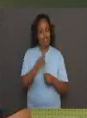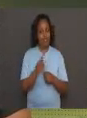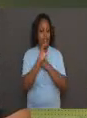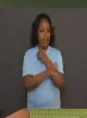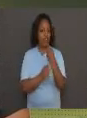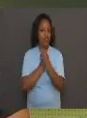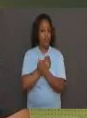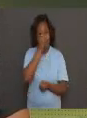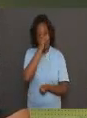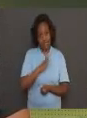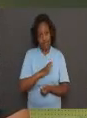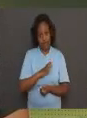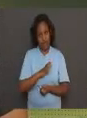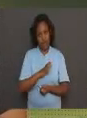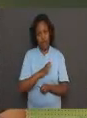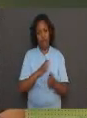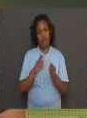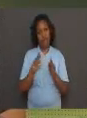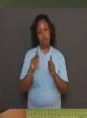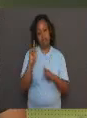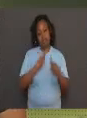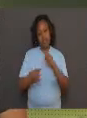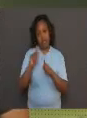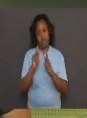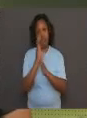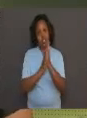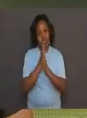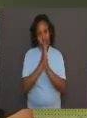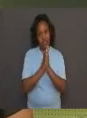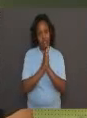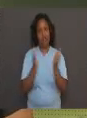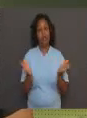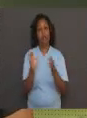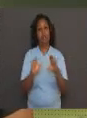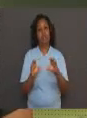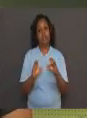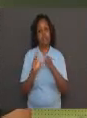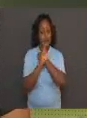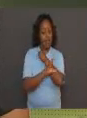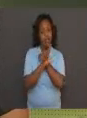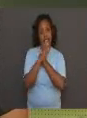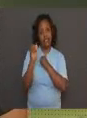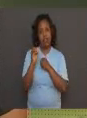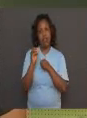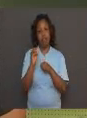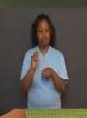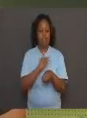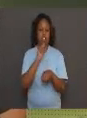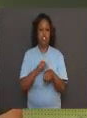patriot to promote the public interest on both a local and a national level?